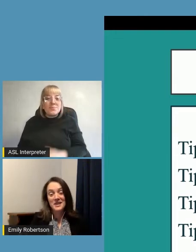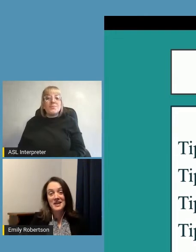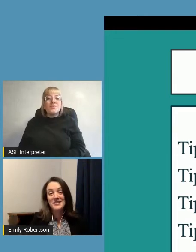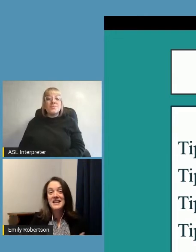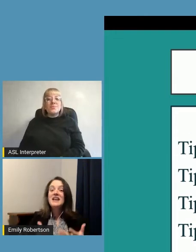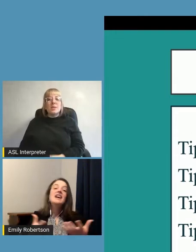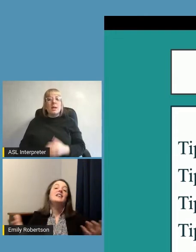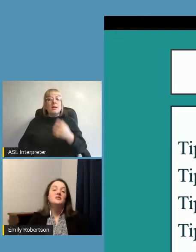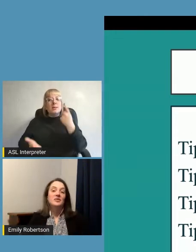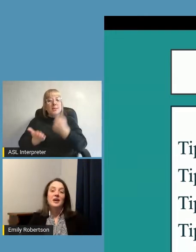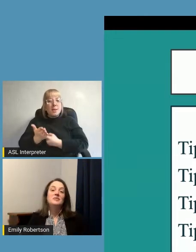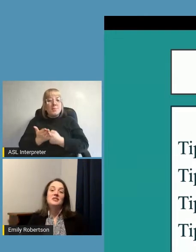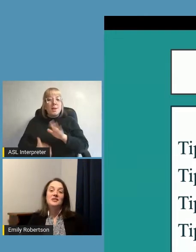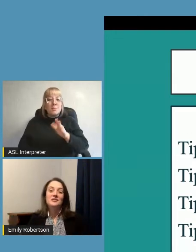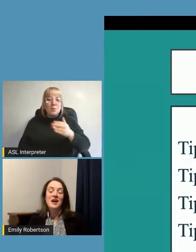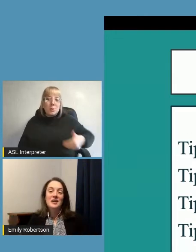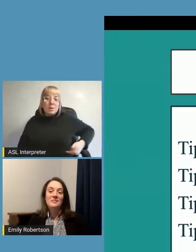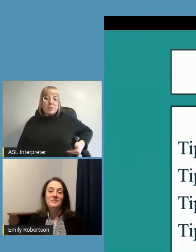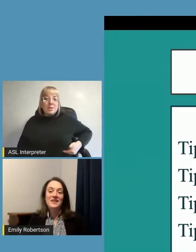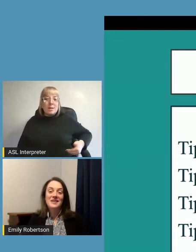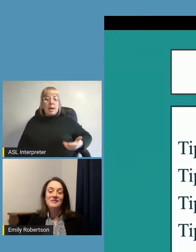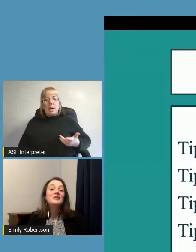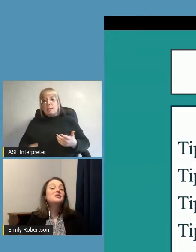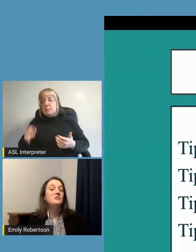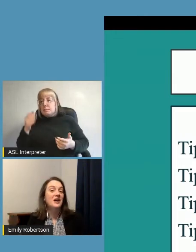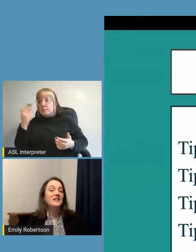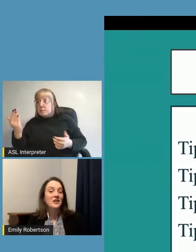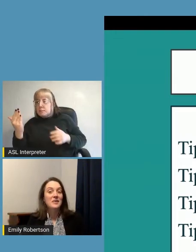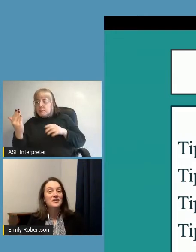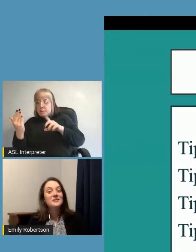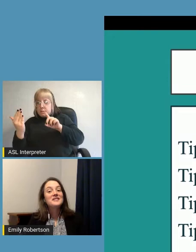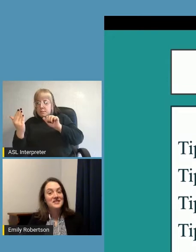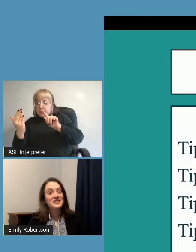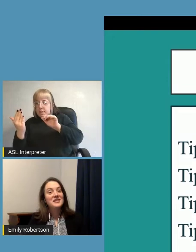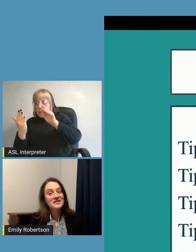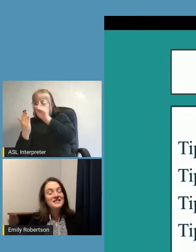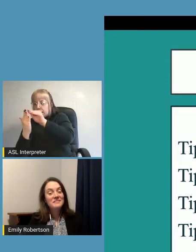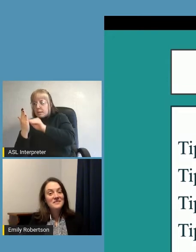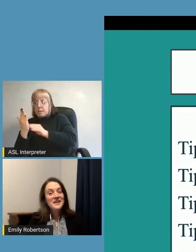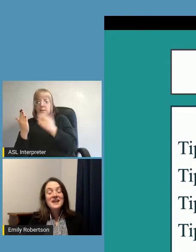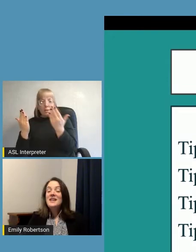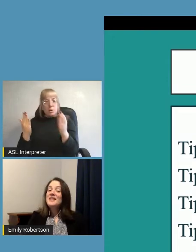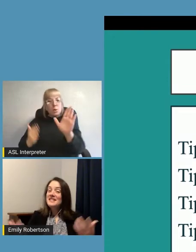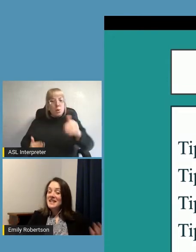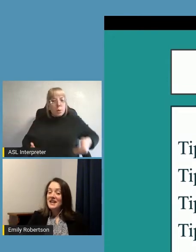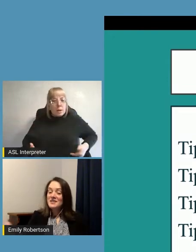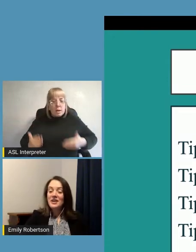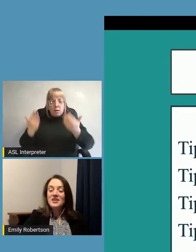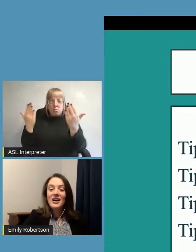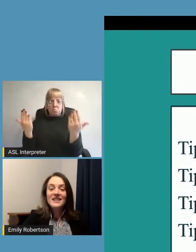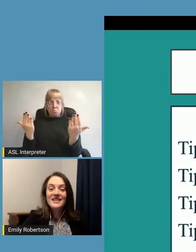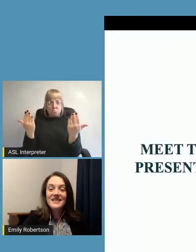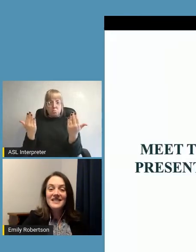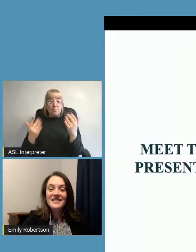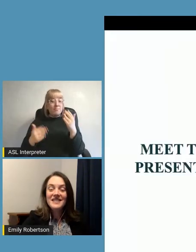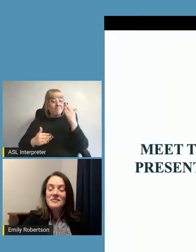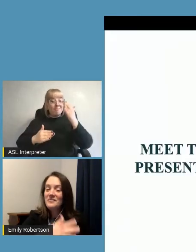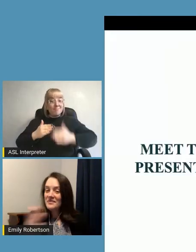data says something else. And it's really up to you what to do with that and how to make those decisions. That's the end of my